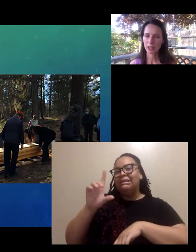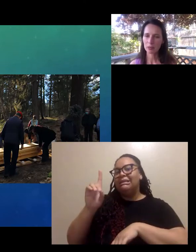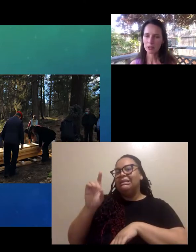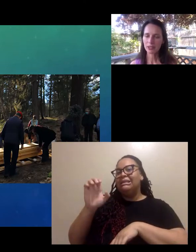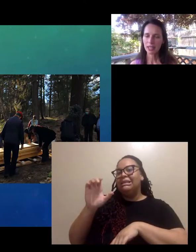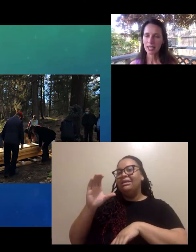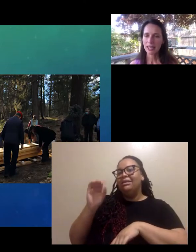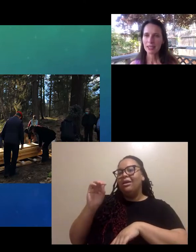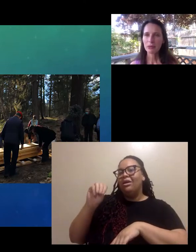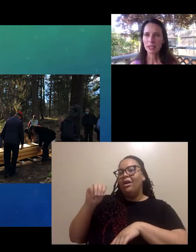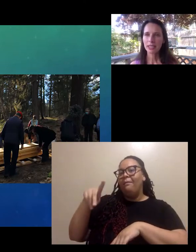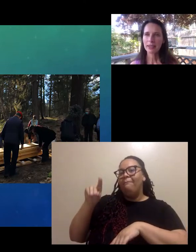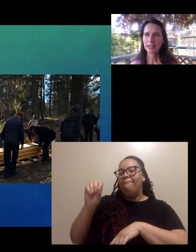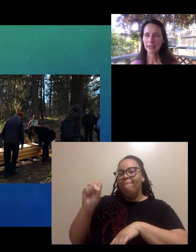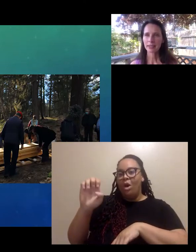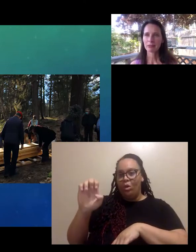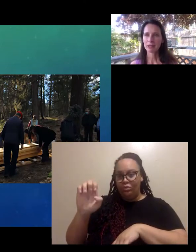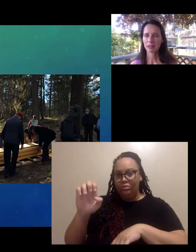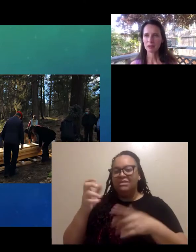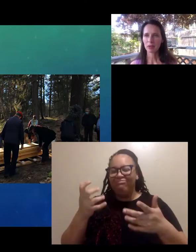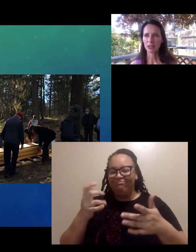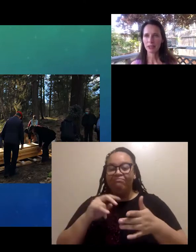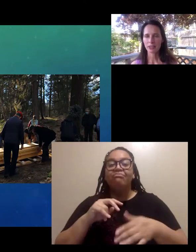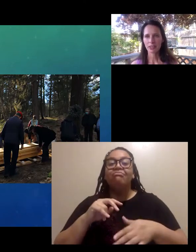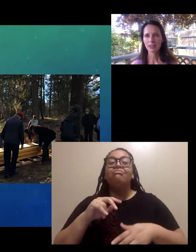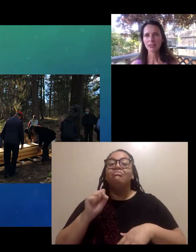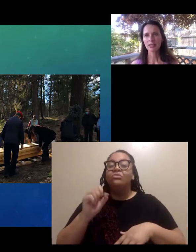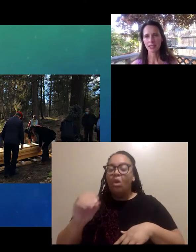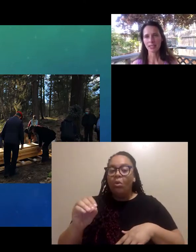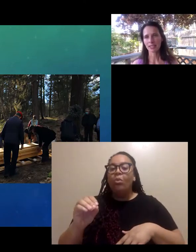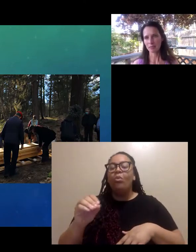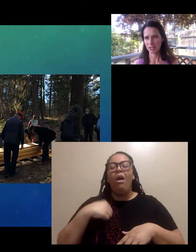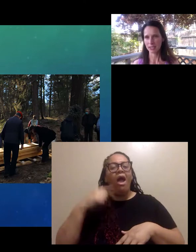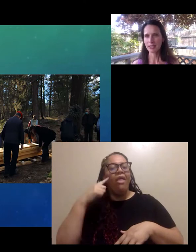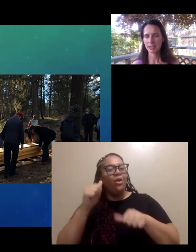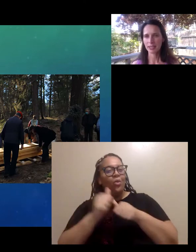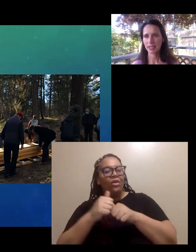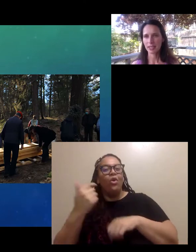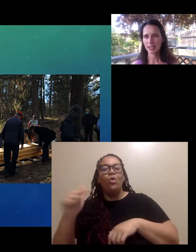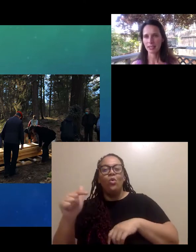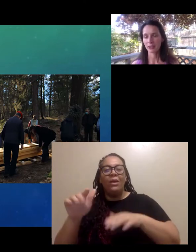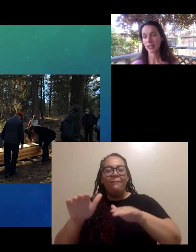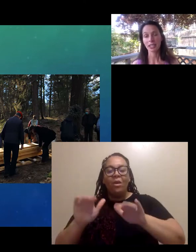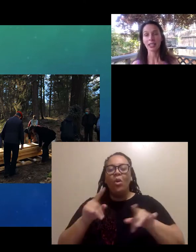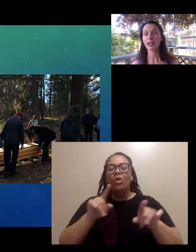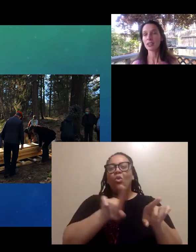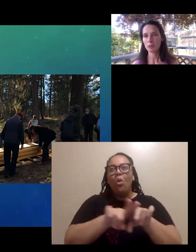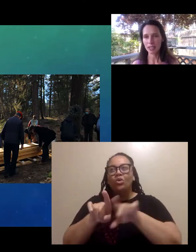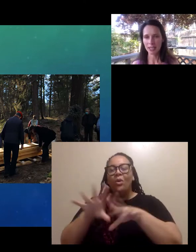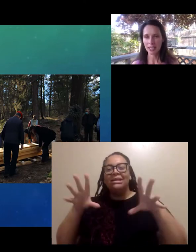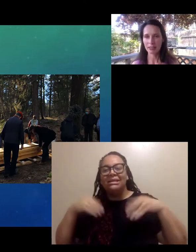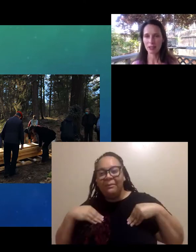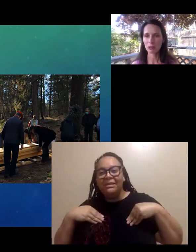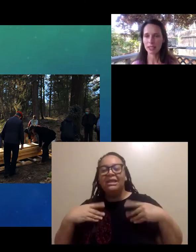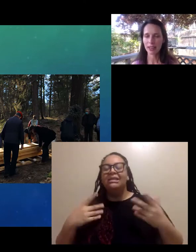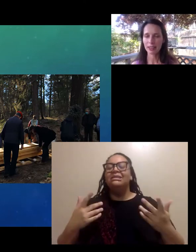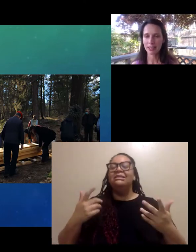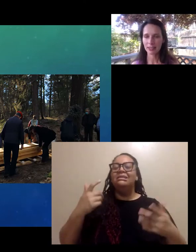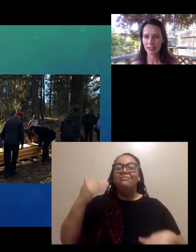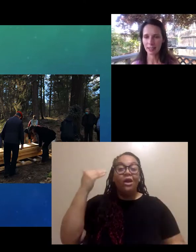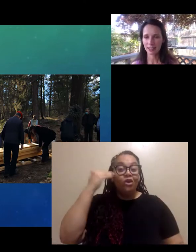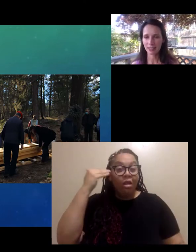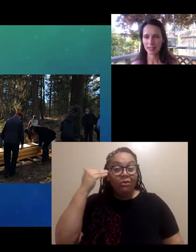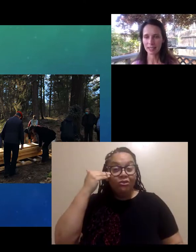biodegradable. And really, I think that with green burial, there's also an acceptance and or an acknowledgement of the